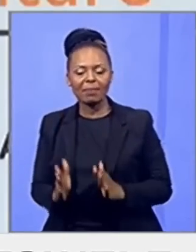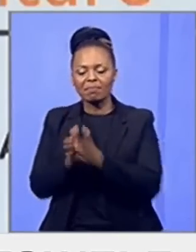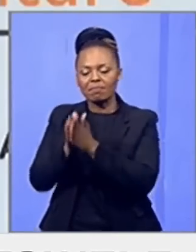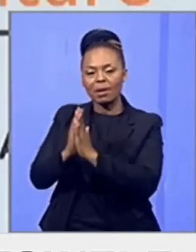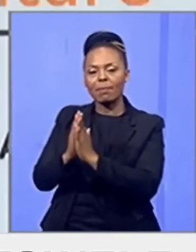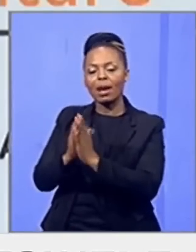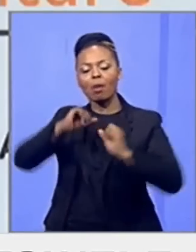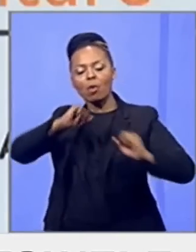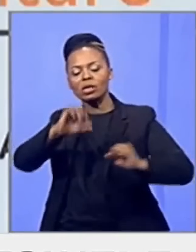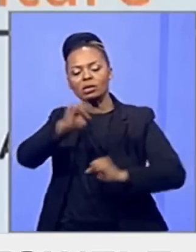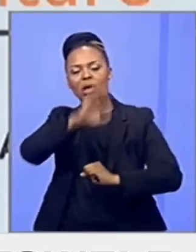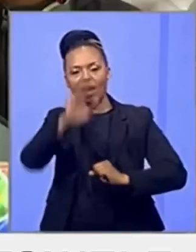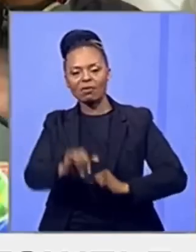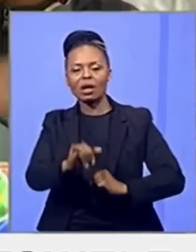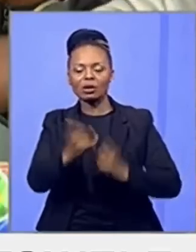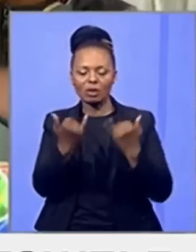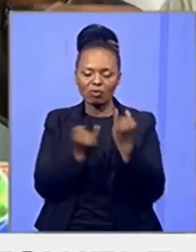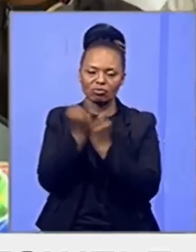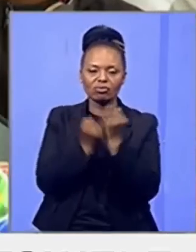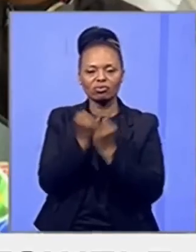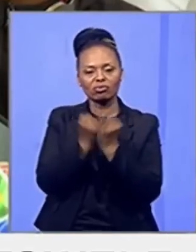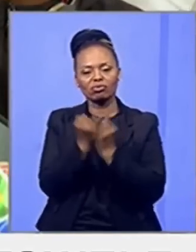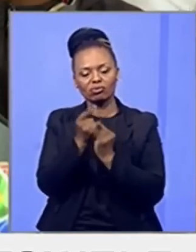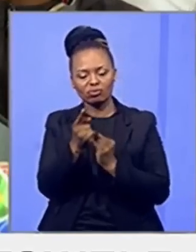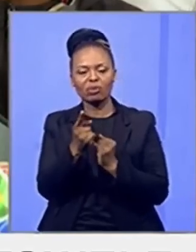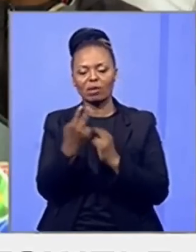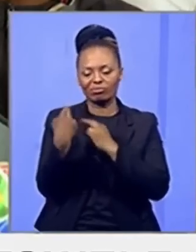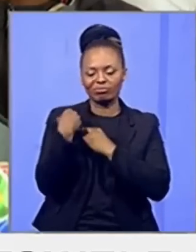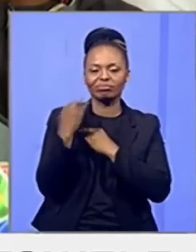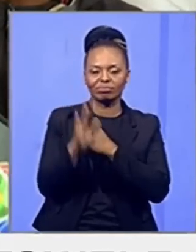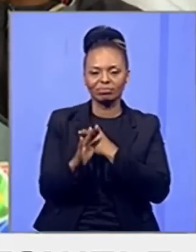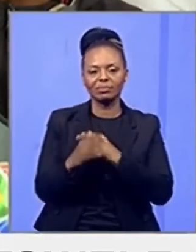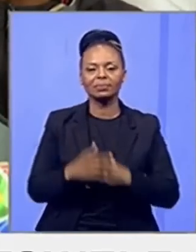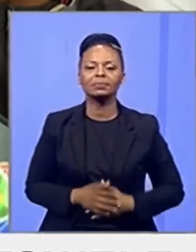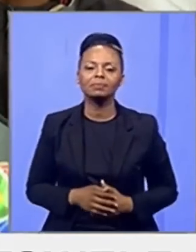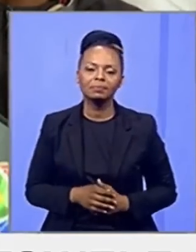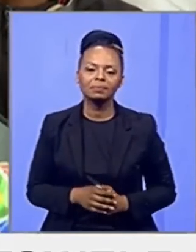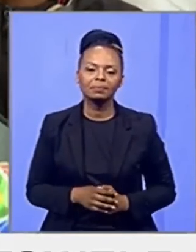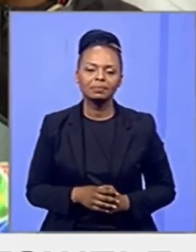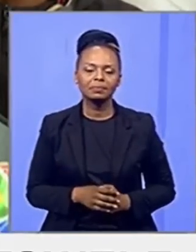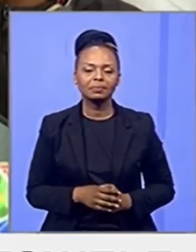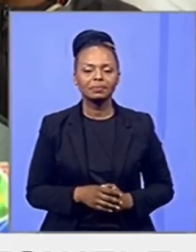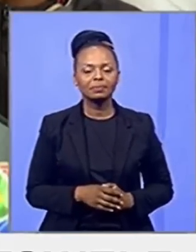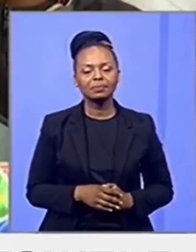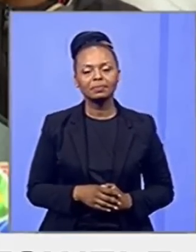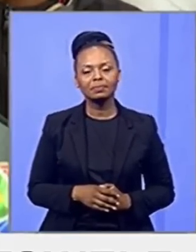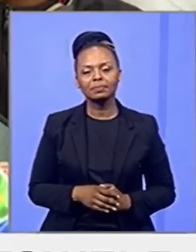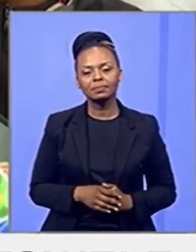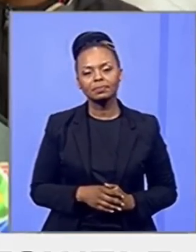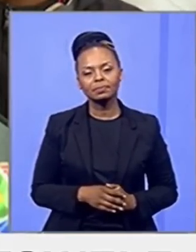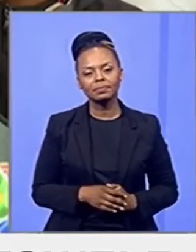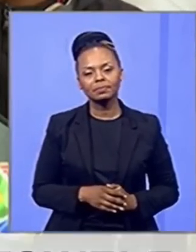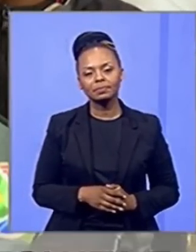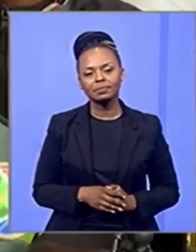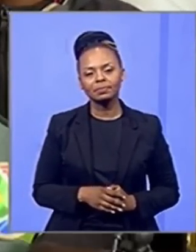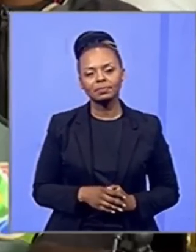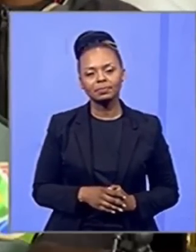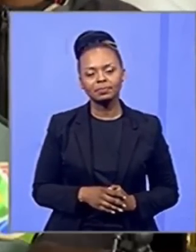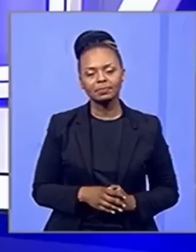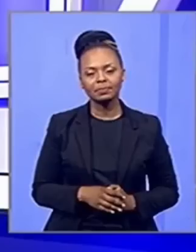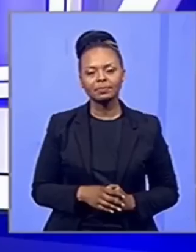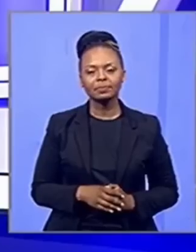Africa go swara tournament ya mohuta wo. Sfiso Ramara wa ditaba tša SABC Johannesburg.